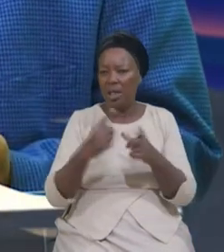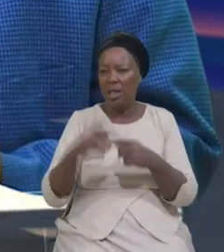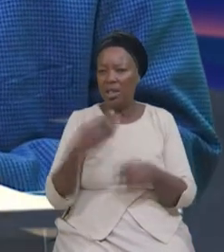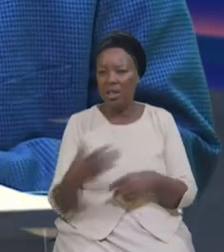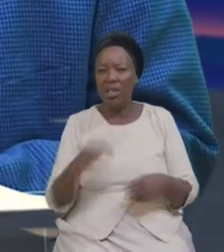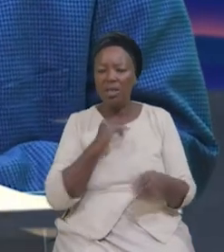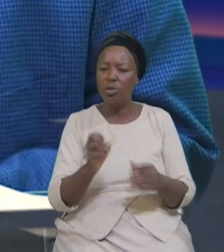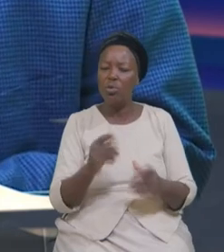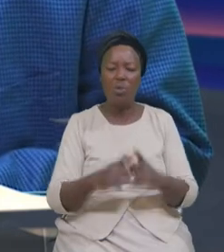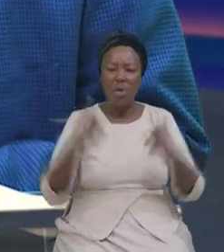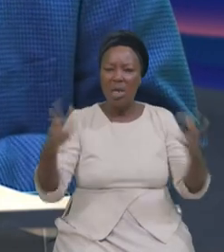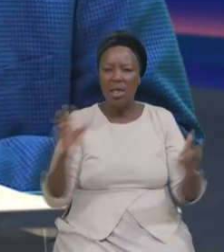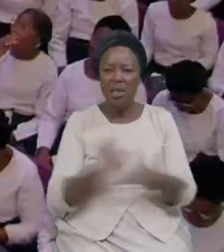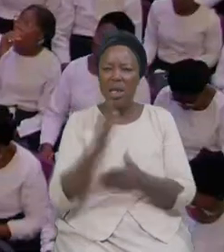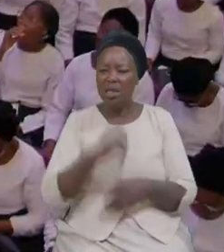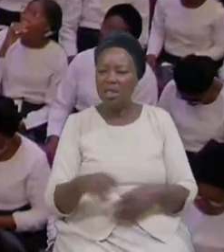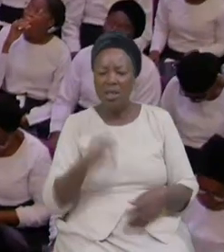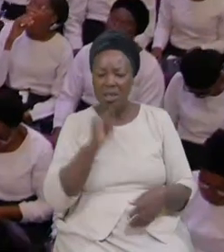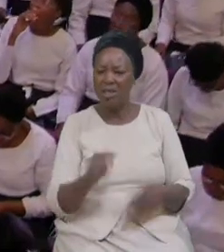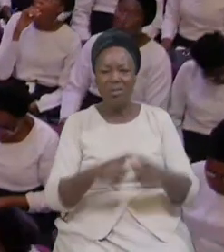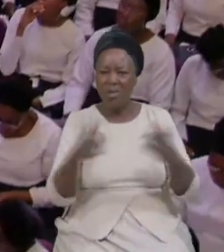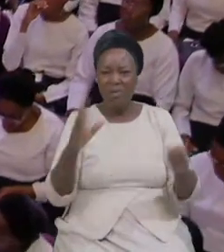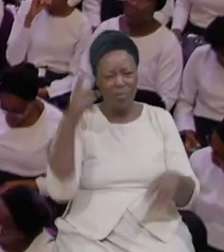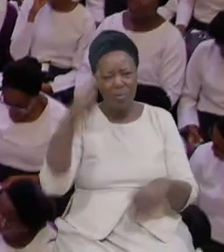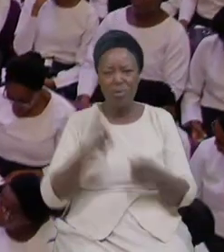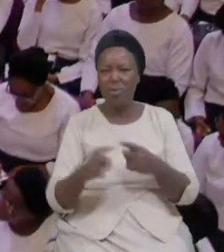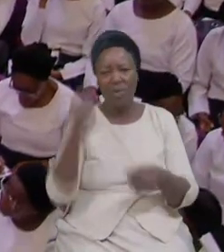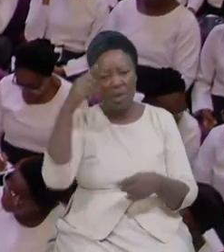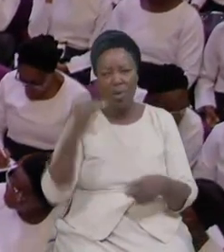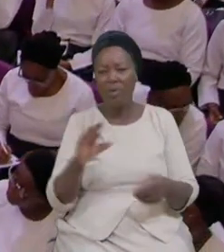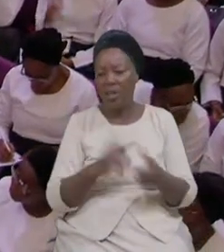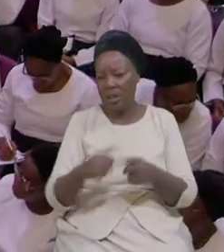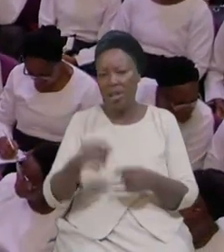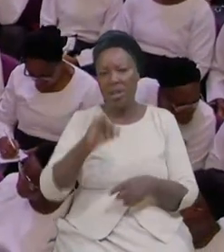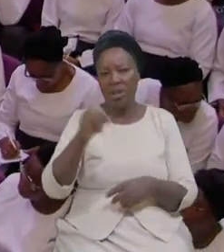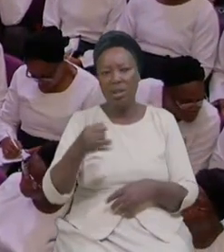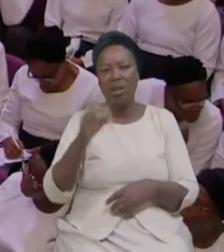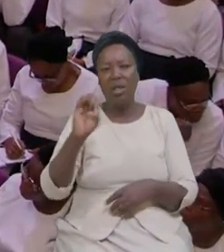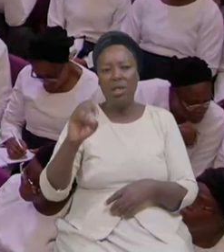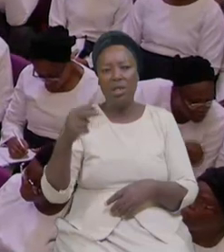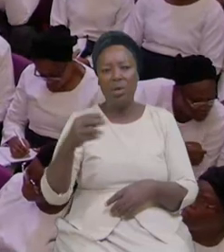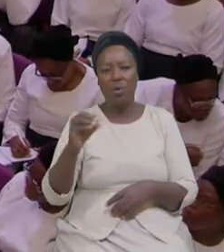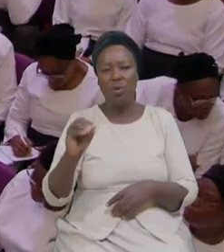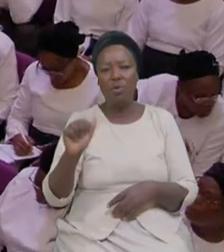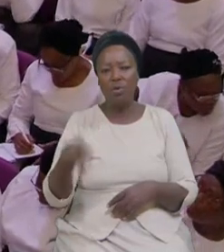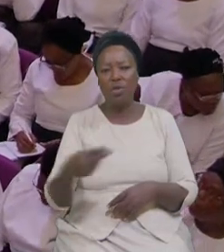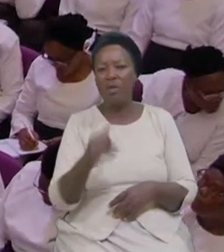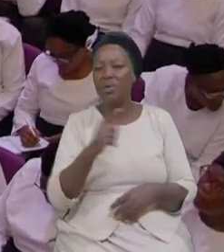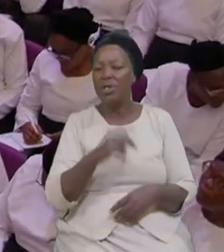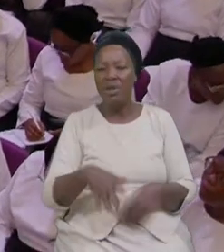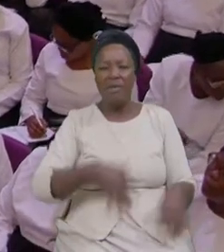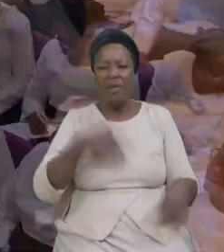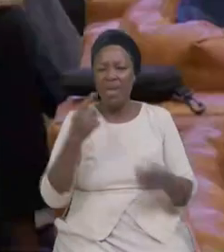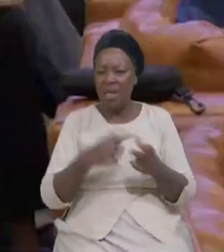so great that you shiver and you tremble. But then it says, and Joshua feared and set himself to